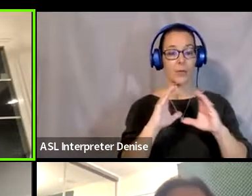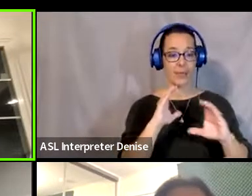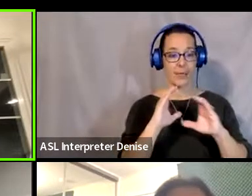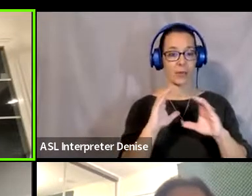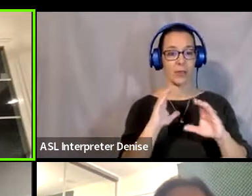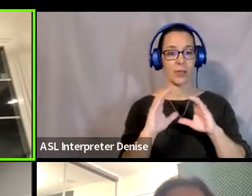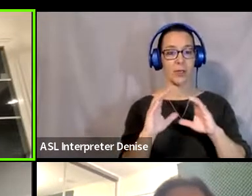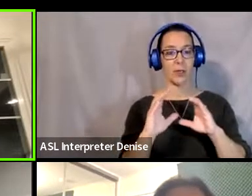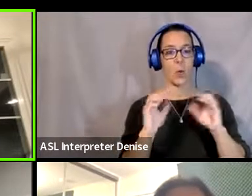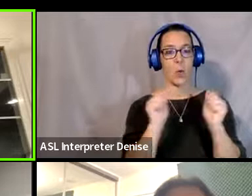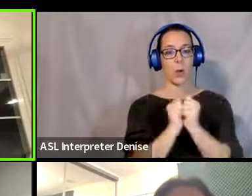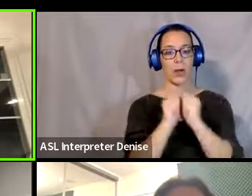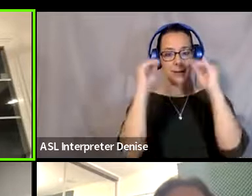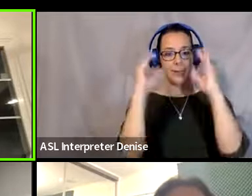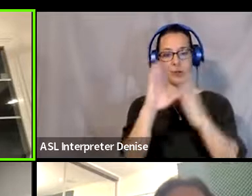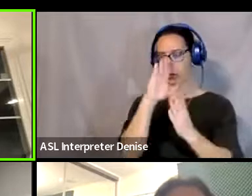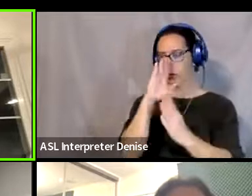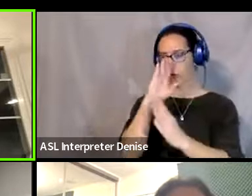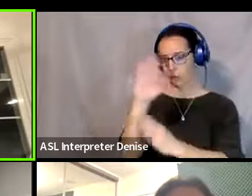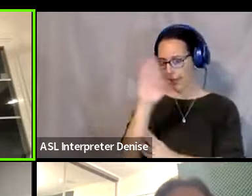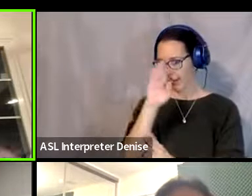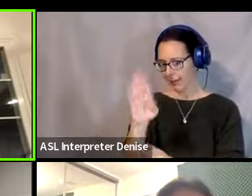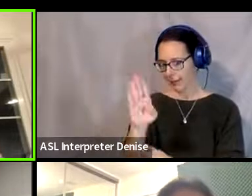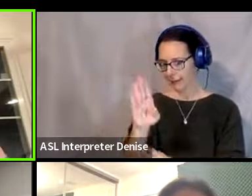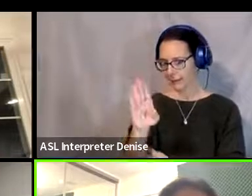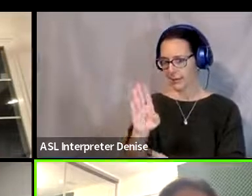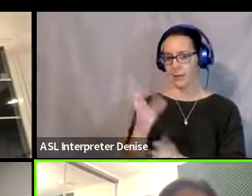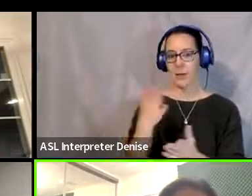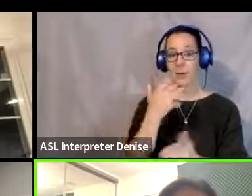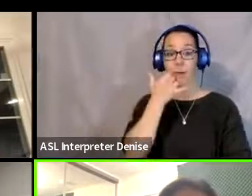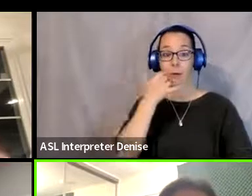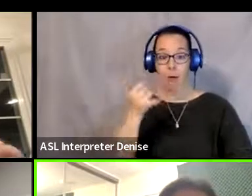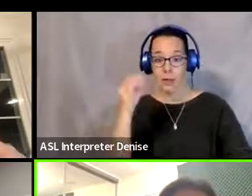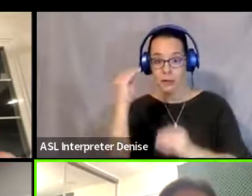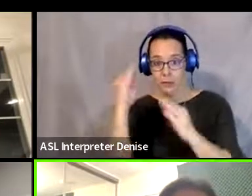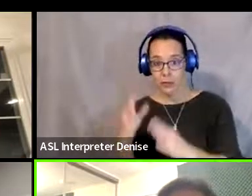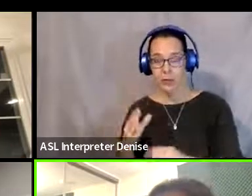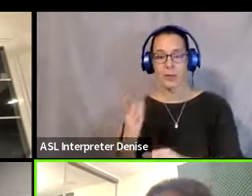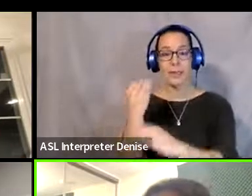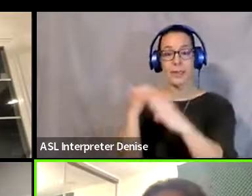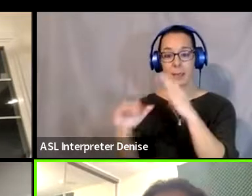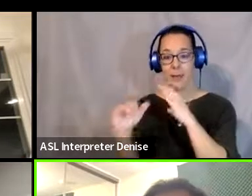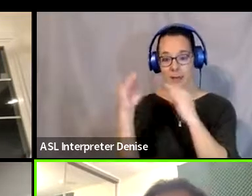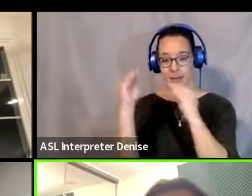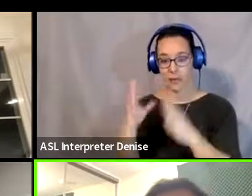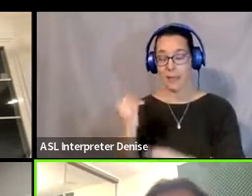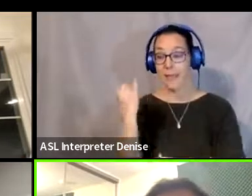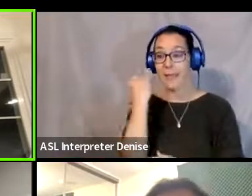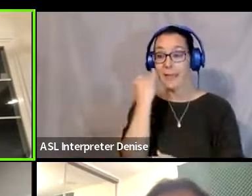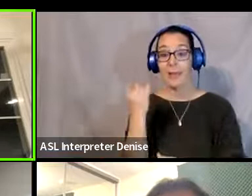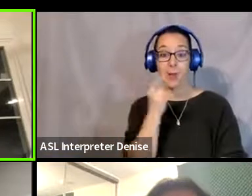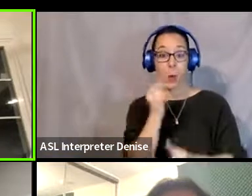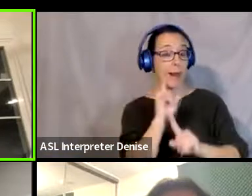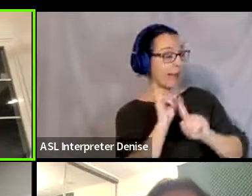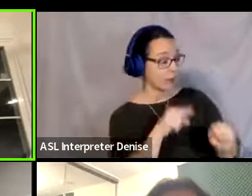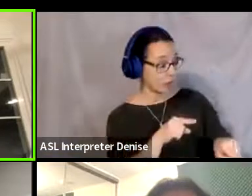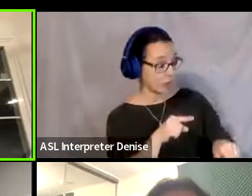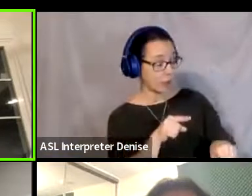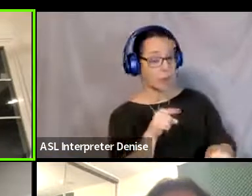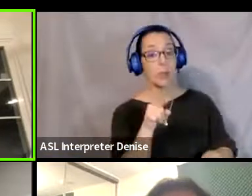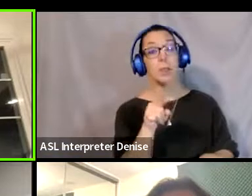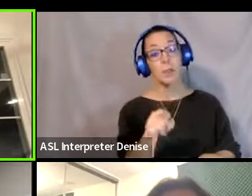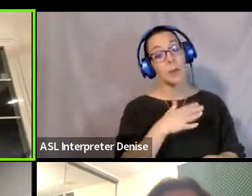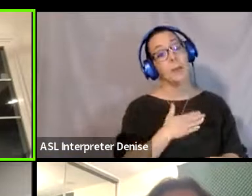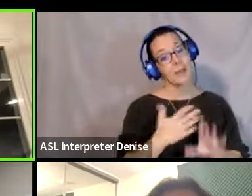communication piece with the teacher directly, whether it's through telephone, whether it's through email. If nobody gets back to them, please contact me or